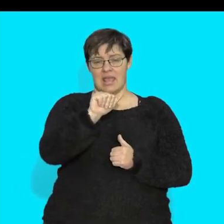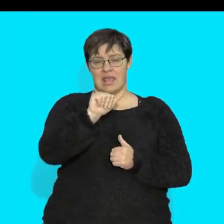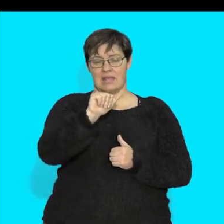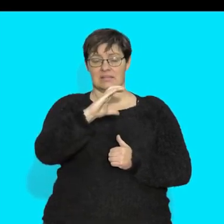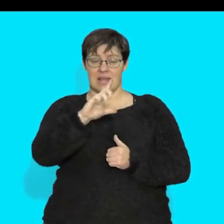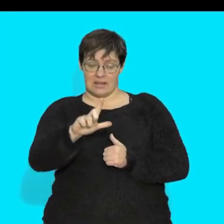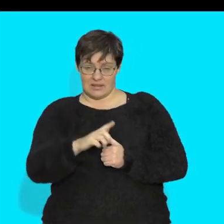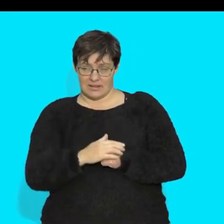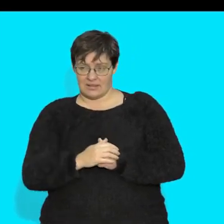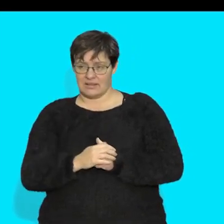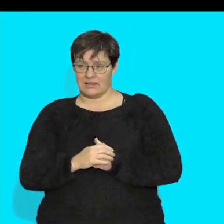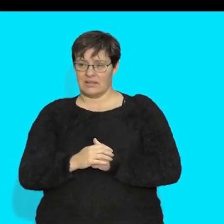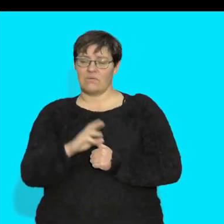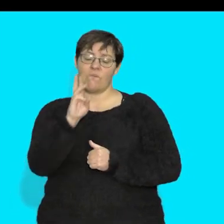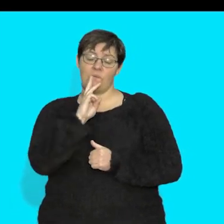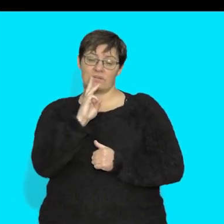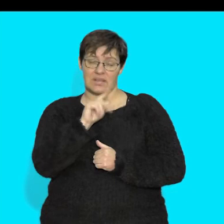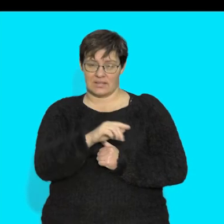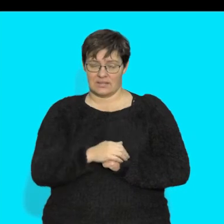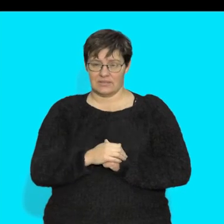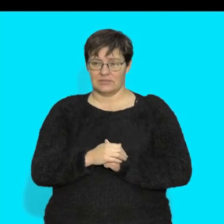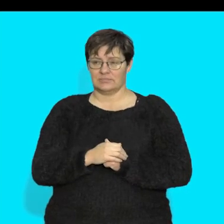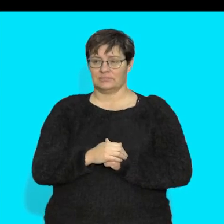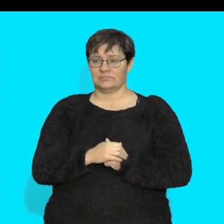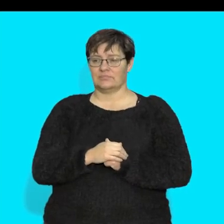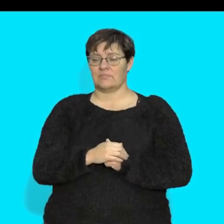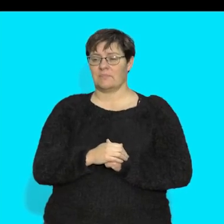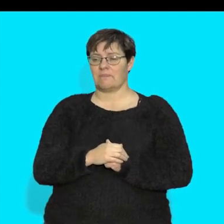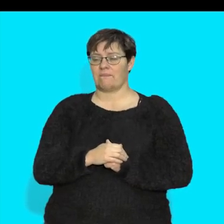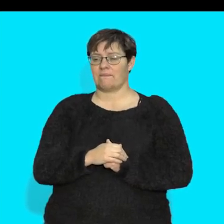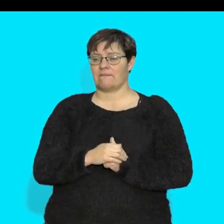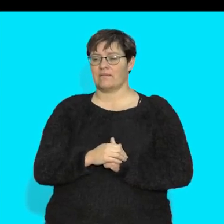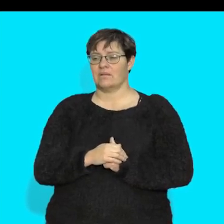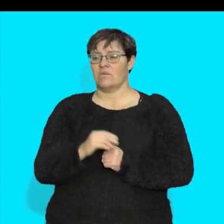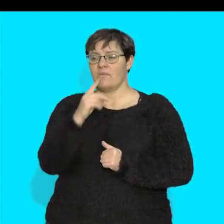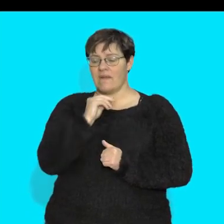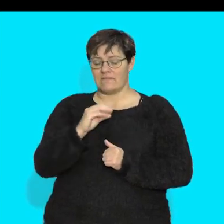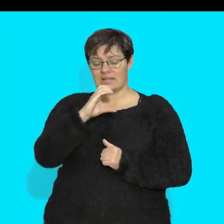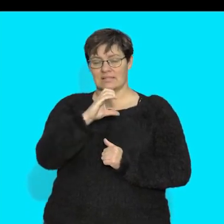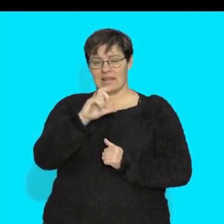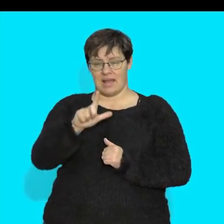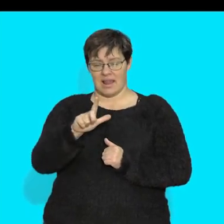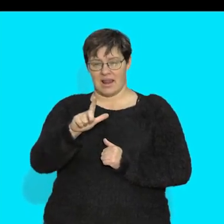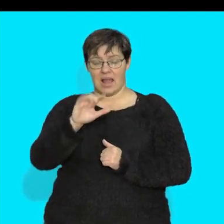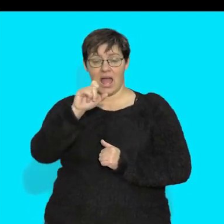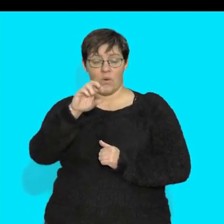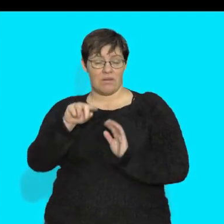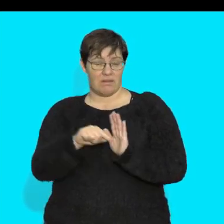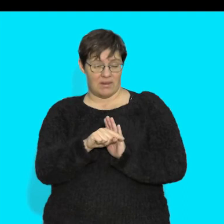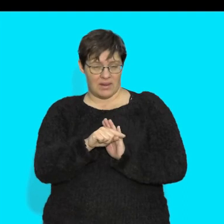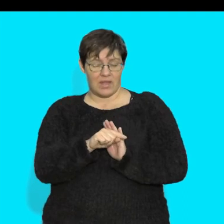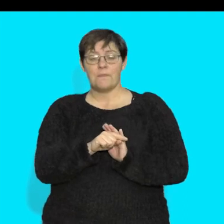and water, so it's aqueous. And we're getting the chloride ions that are going to be attracted to